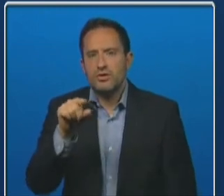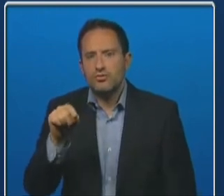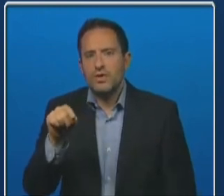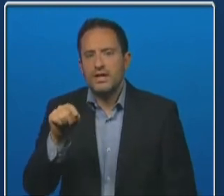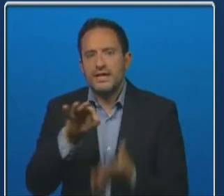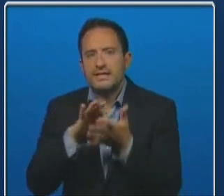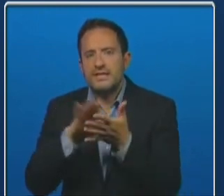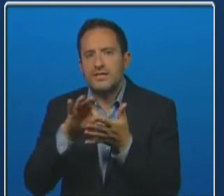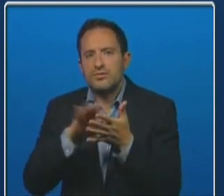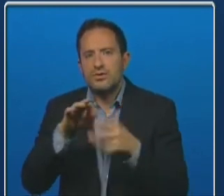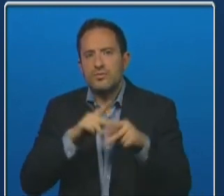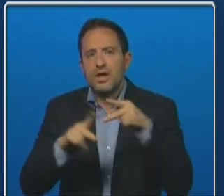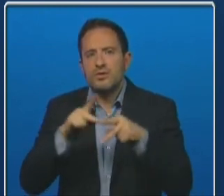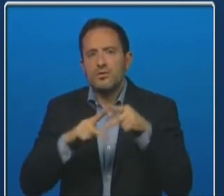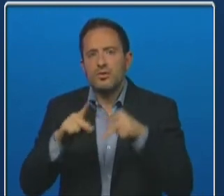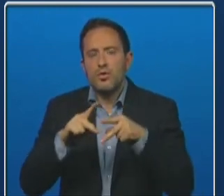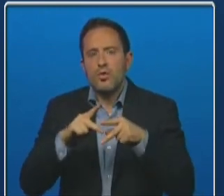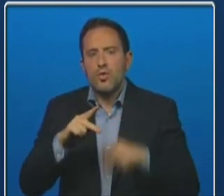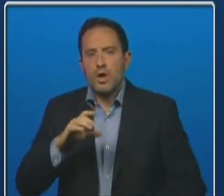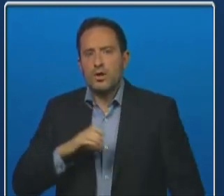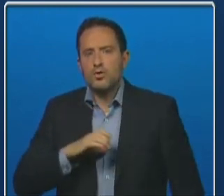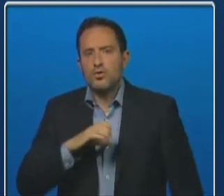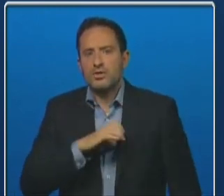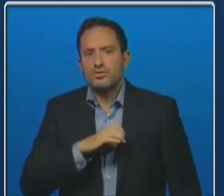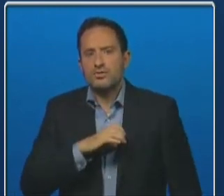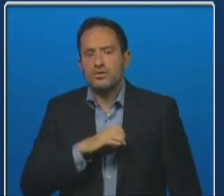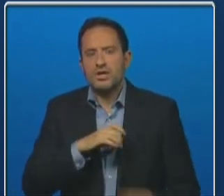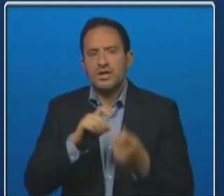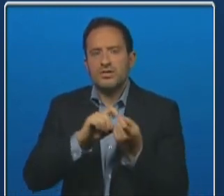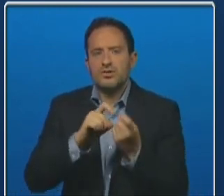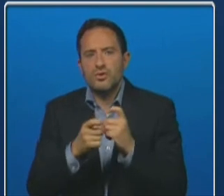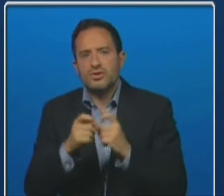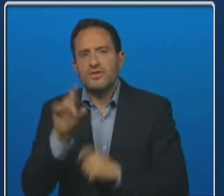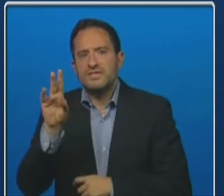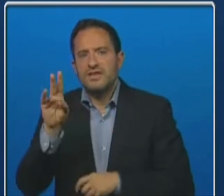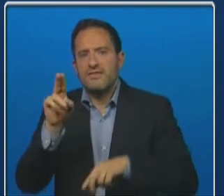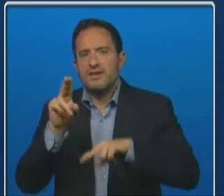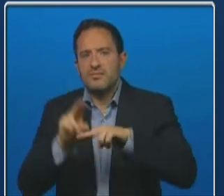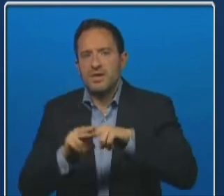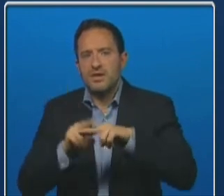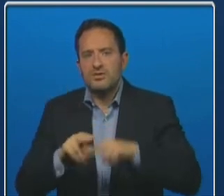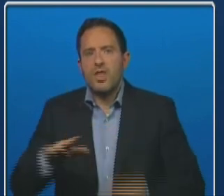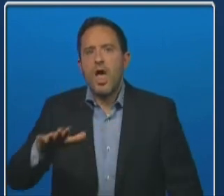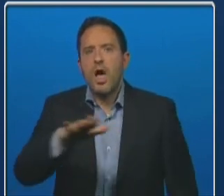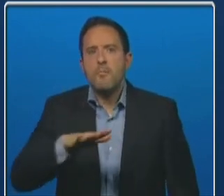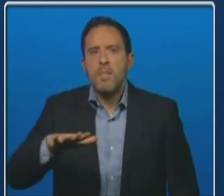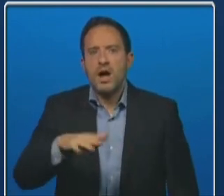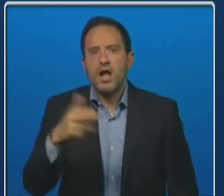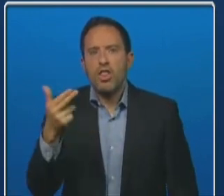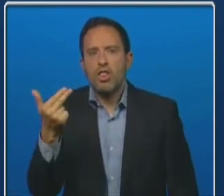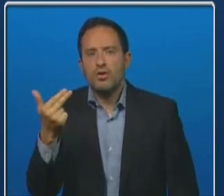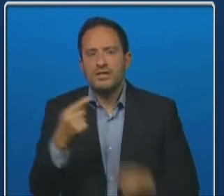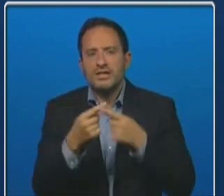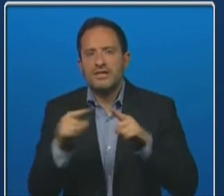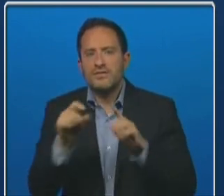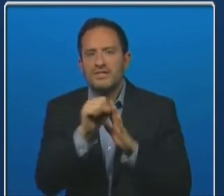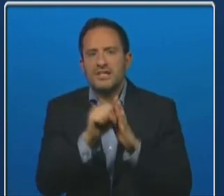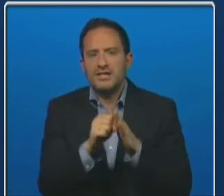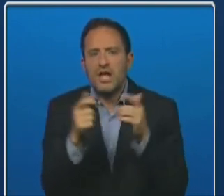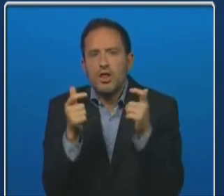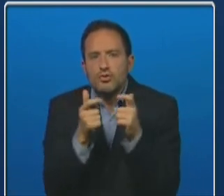census population counts on congressional apportionment is a shift of 7 seats among 13 states, which is the smallest number of